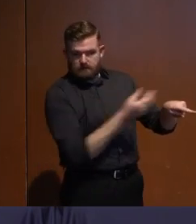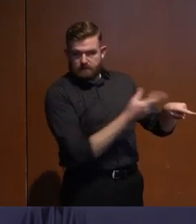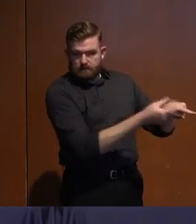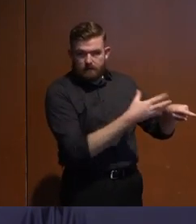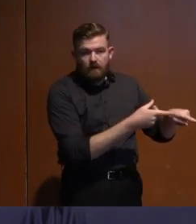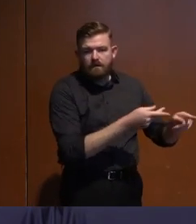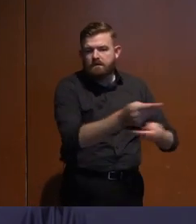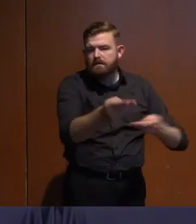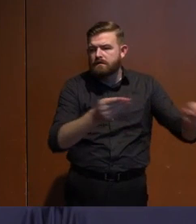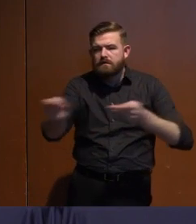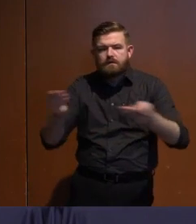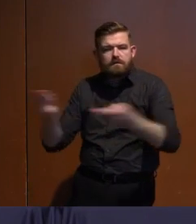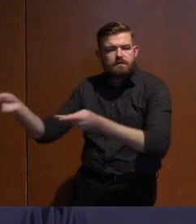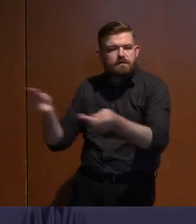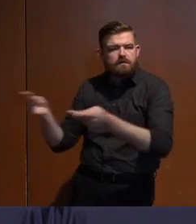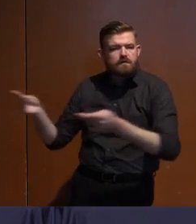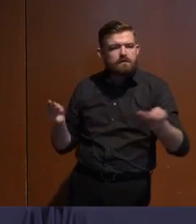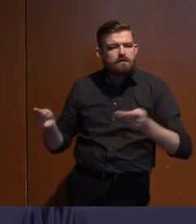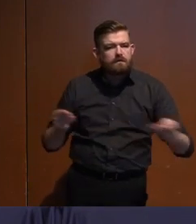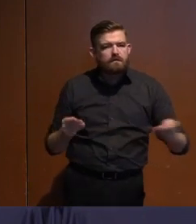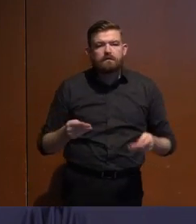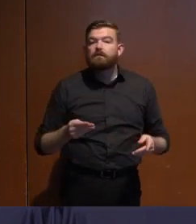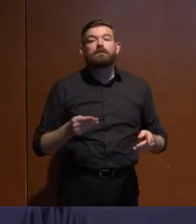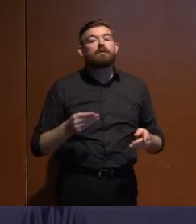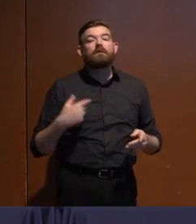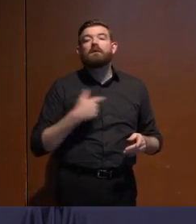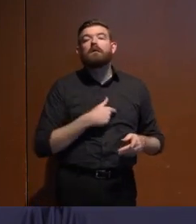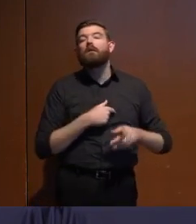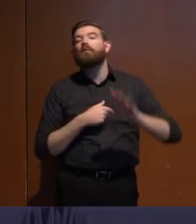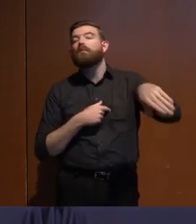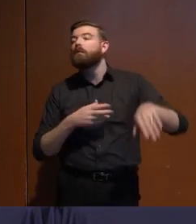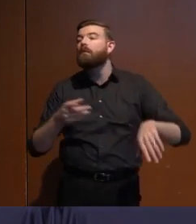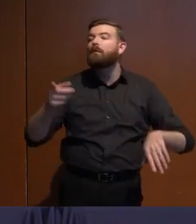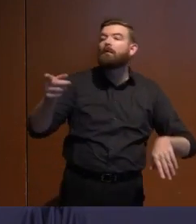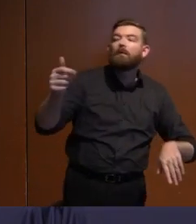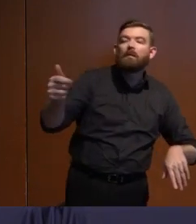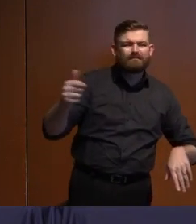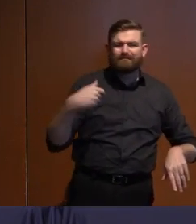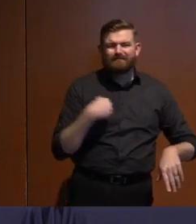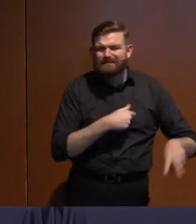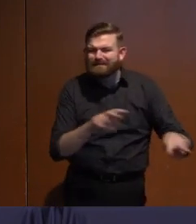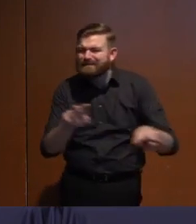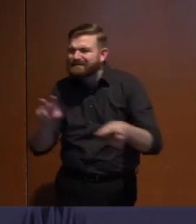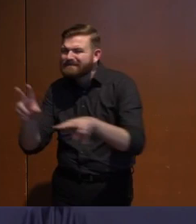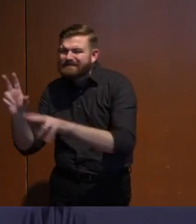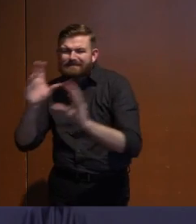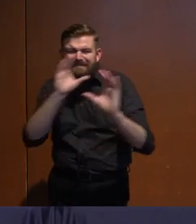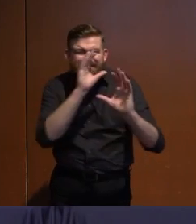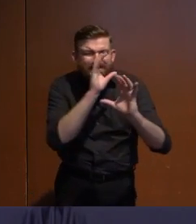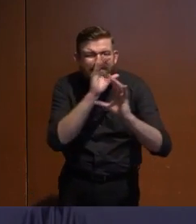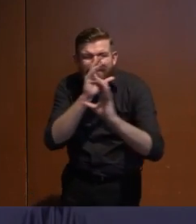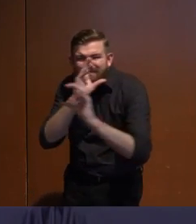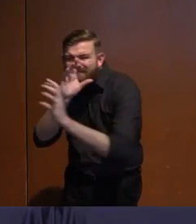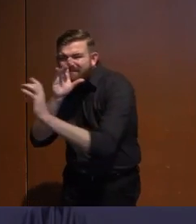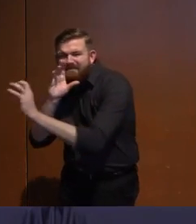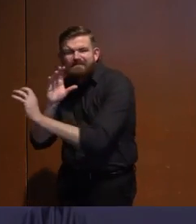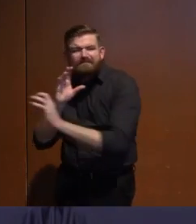stone unturned when it comes to ensuring that our frontline responders have the protective equipment that they